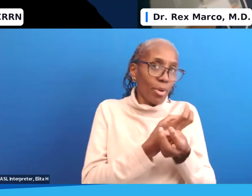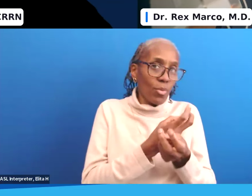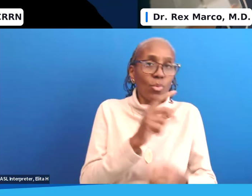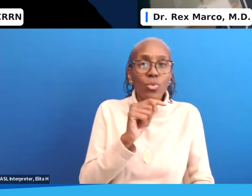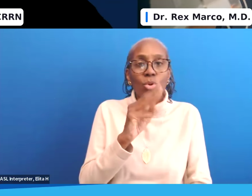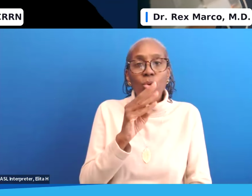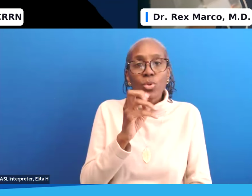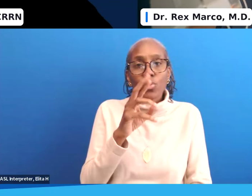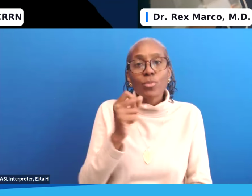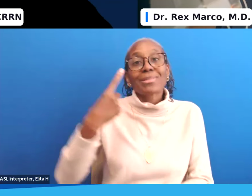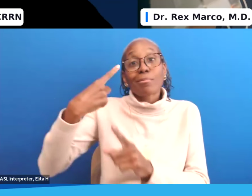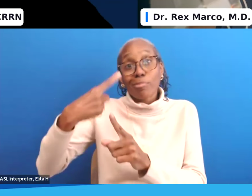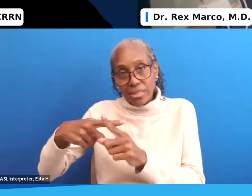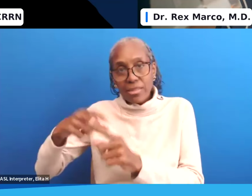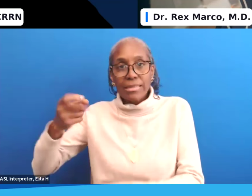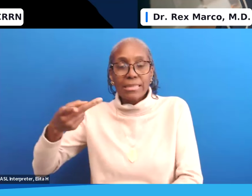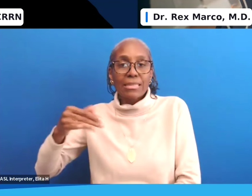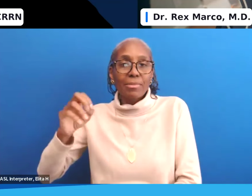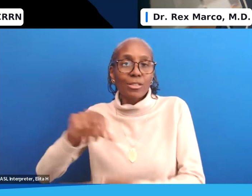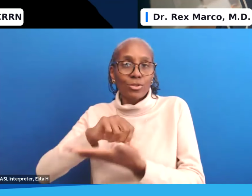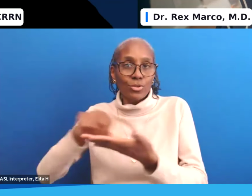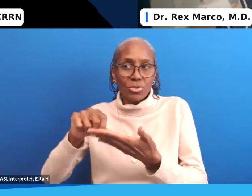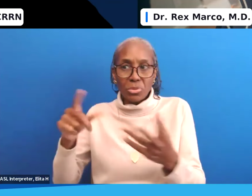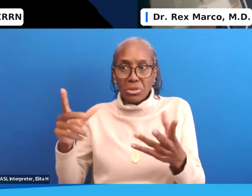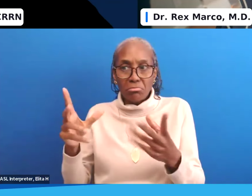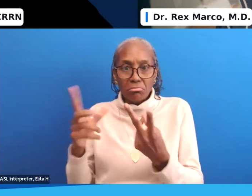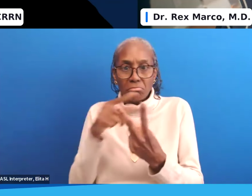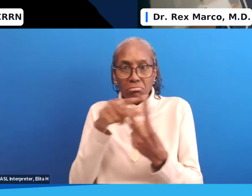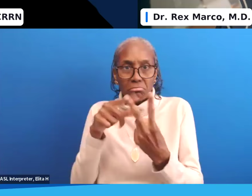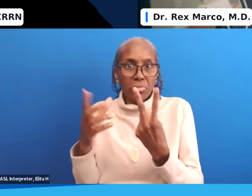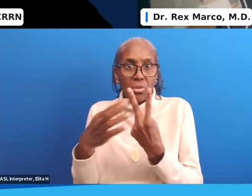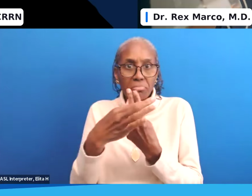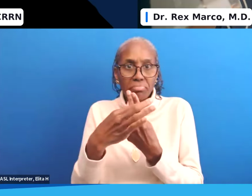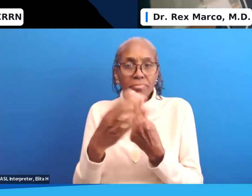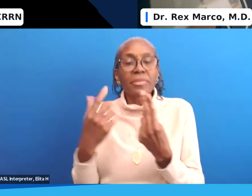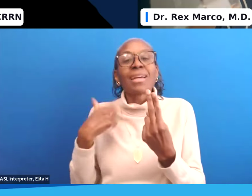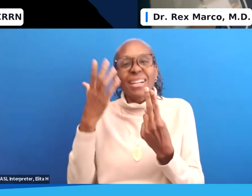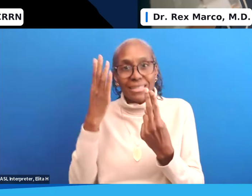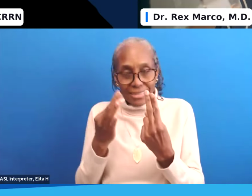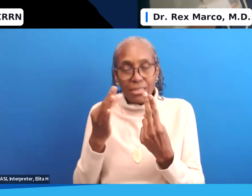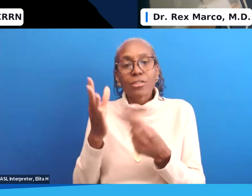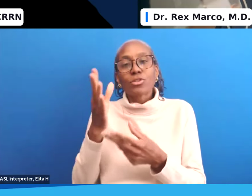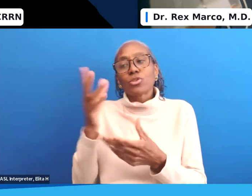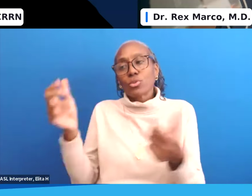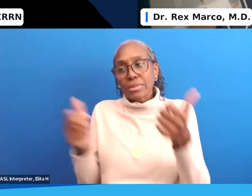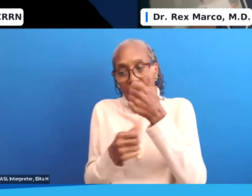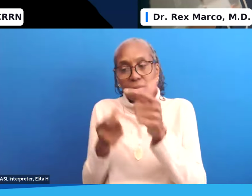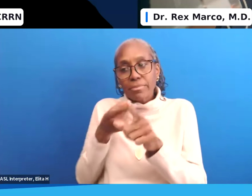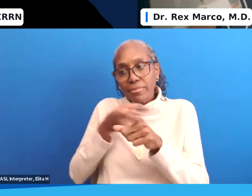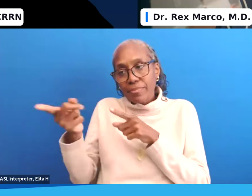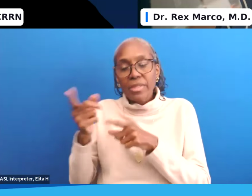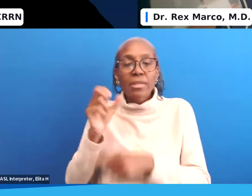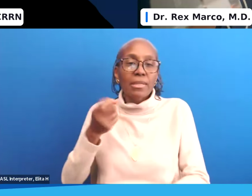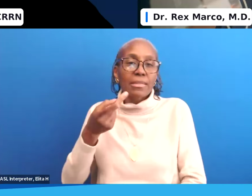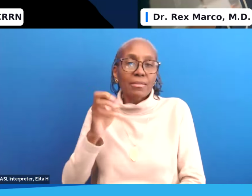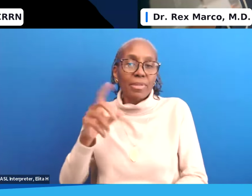and spine surgery. So I decided to also subspecialize in spine